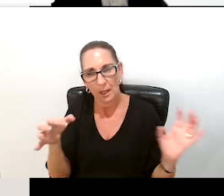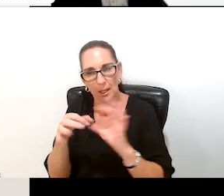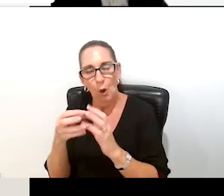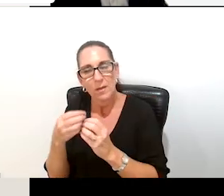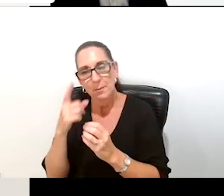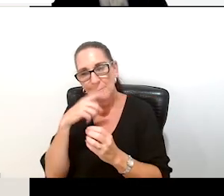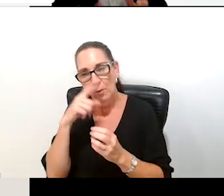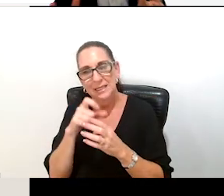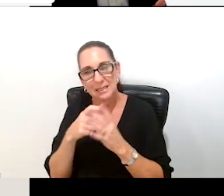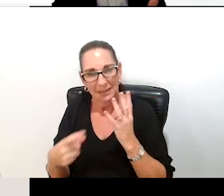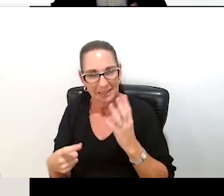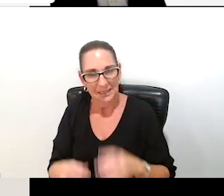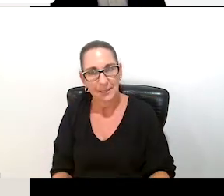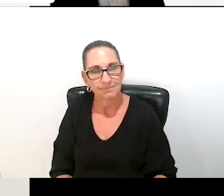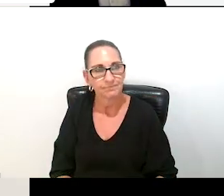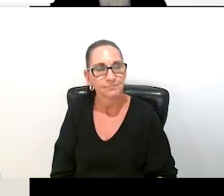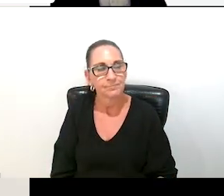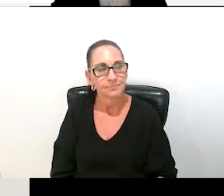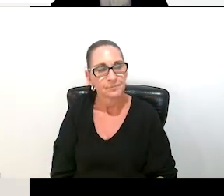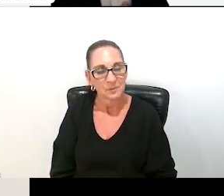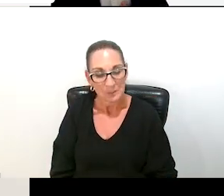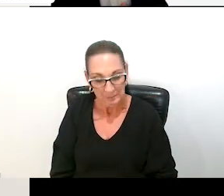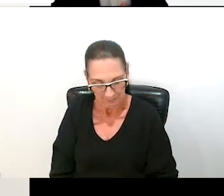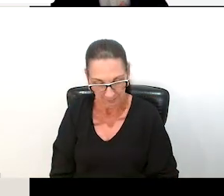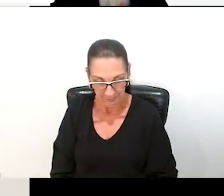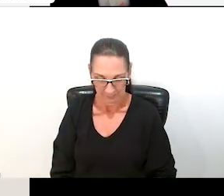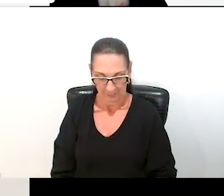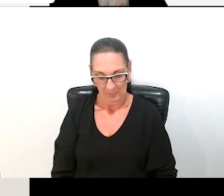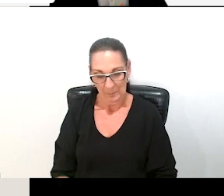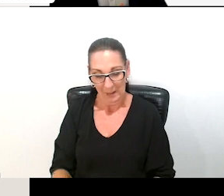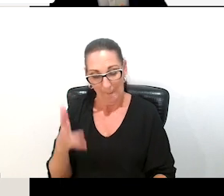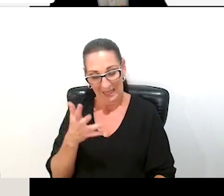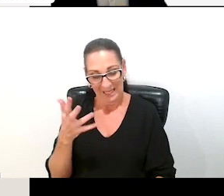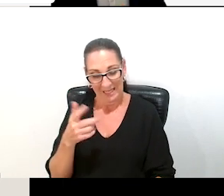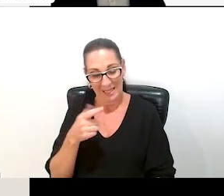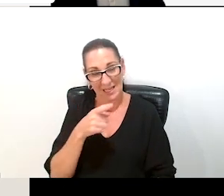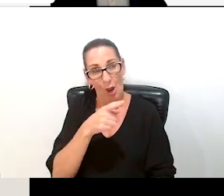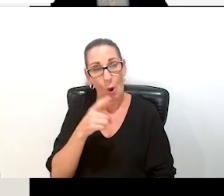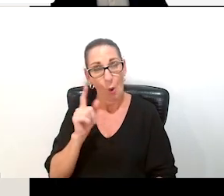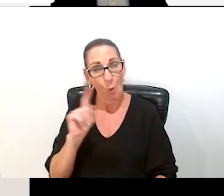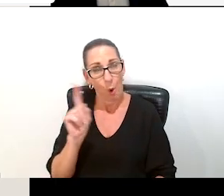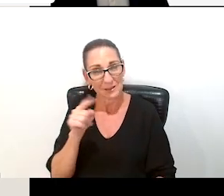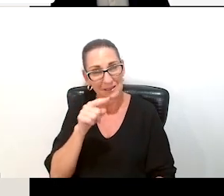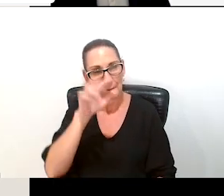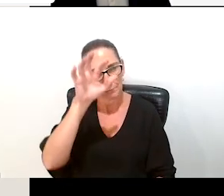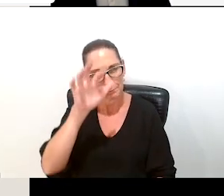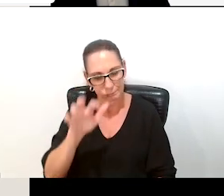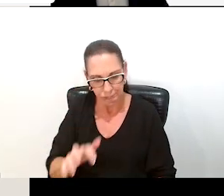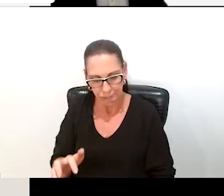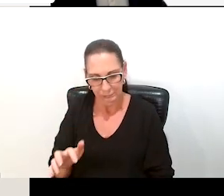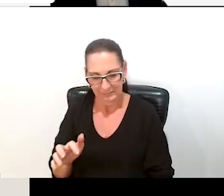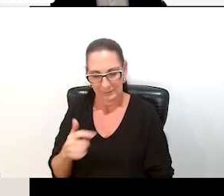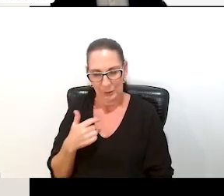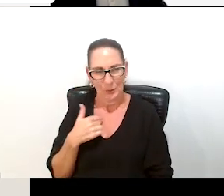disability. In the what column, there's a lot of information. We need to make sure that we understand more about